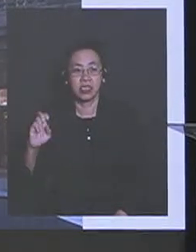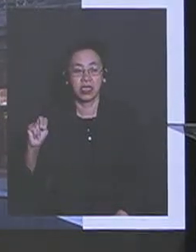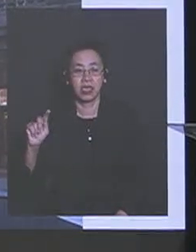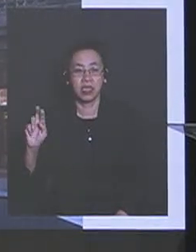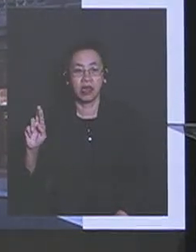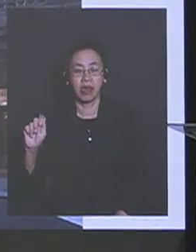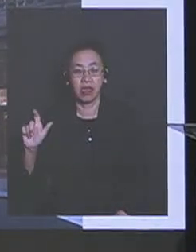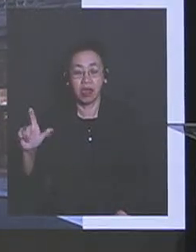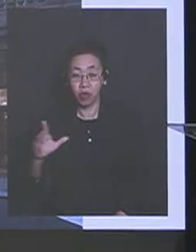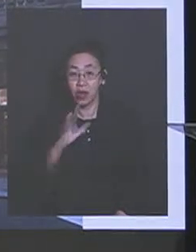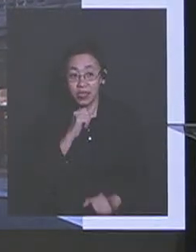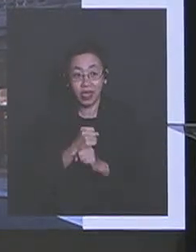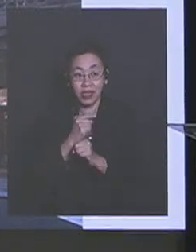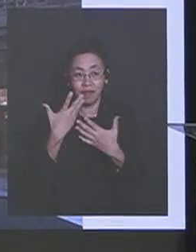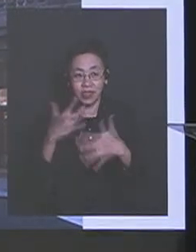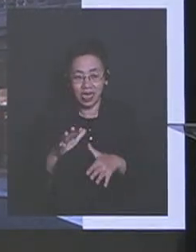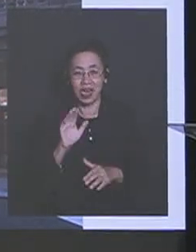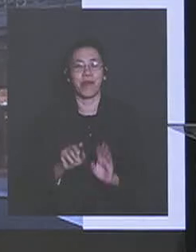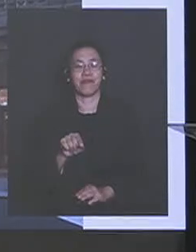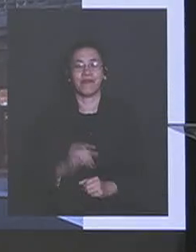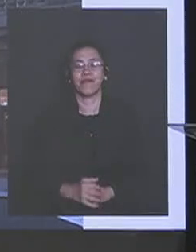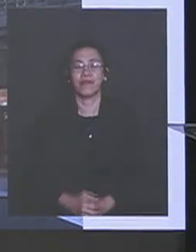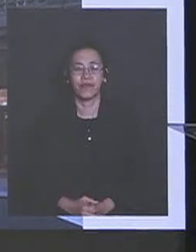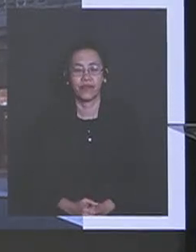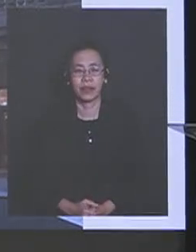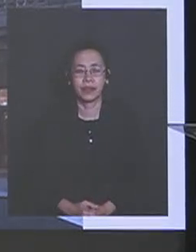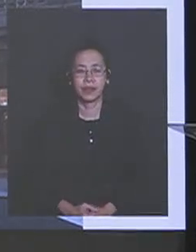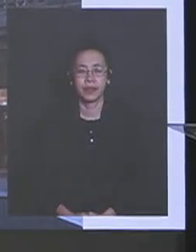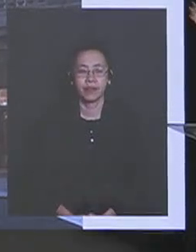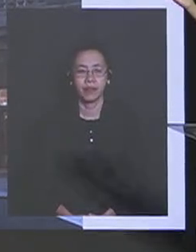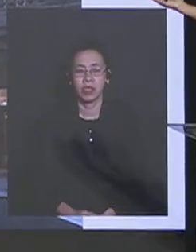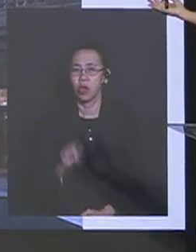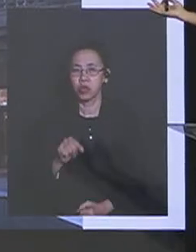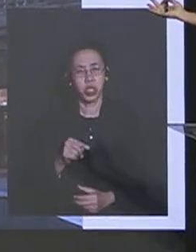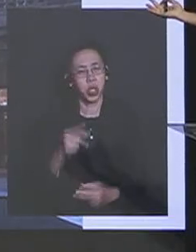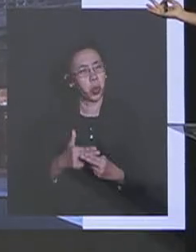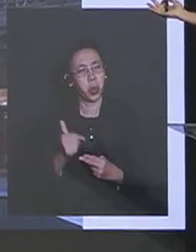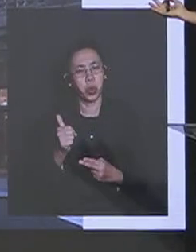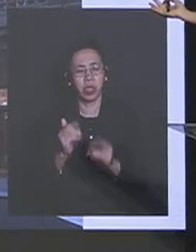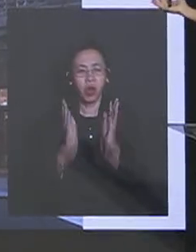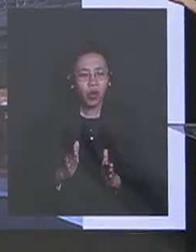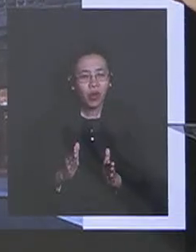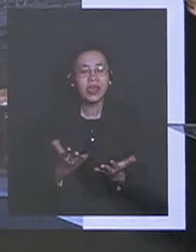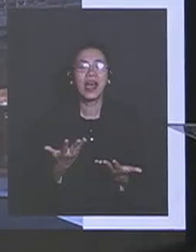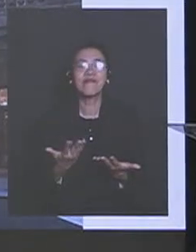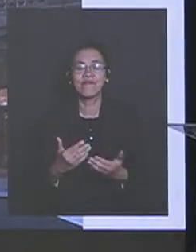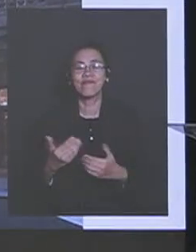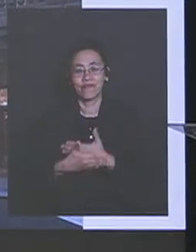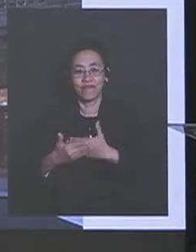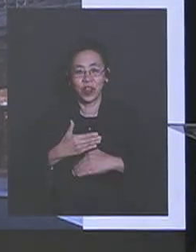really popular meeting point for people coming in and out of Grand Central. You actually have a place now that you can meet, which didn't